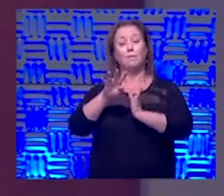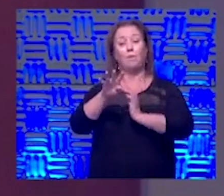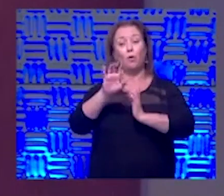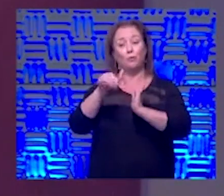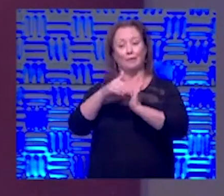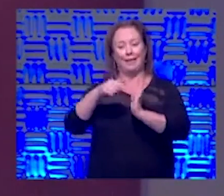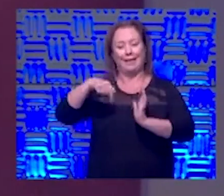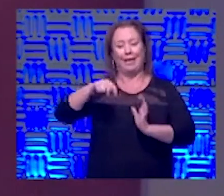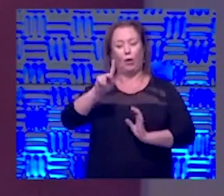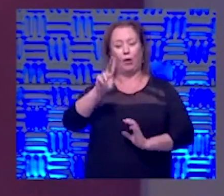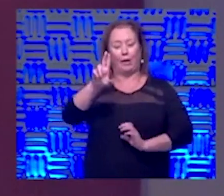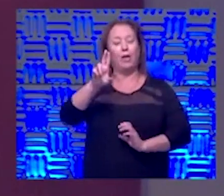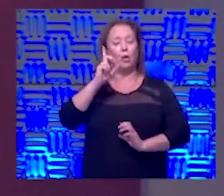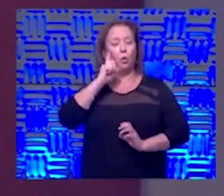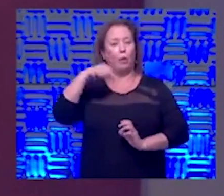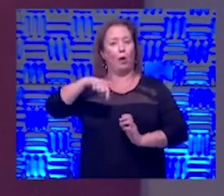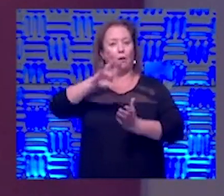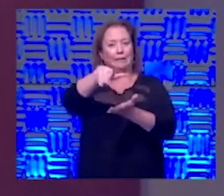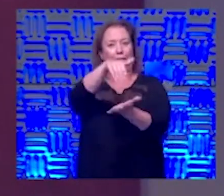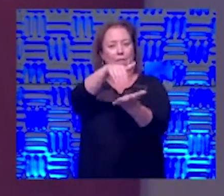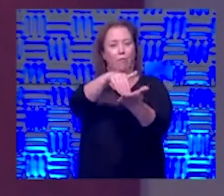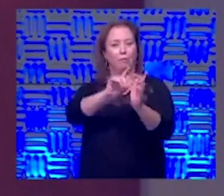of those centers at KU.